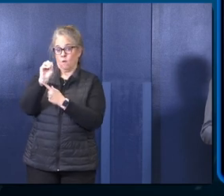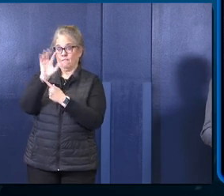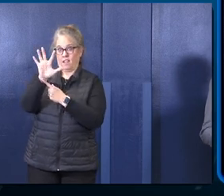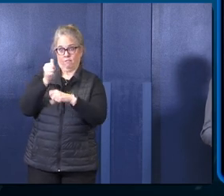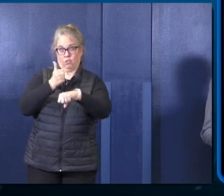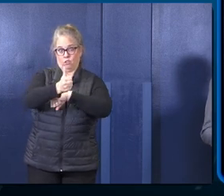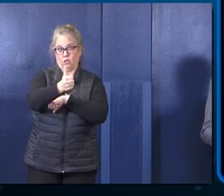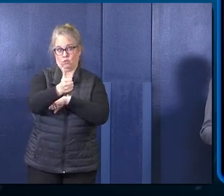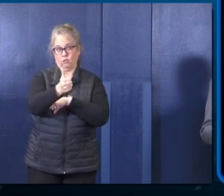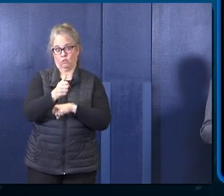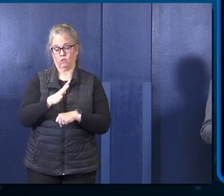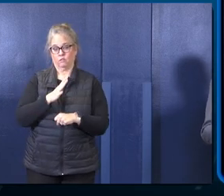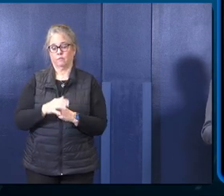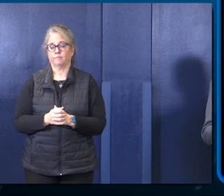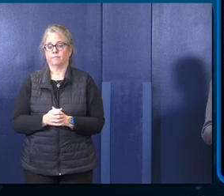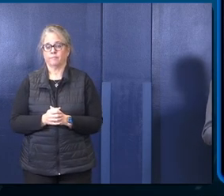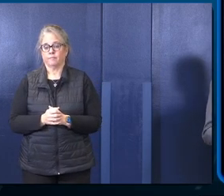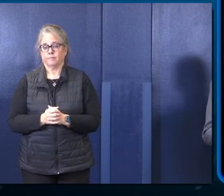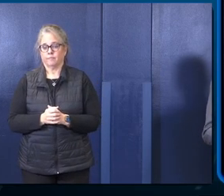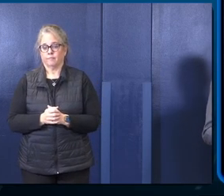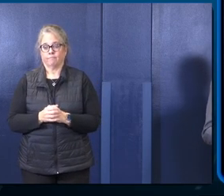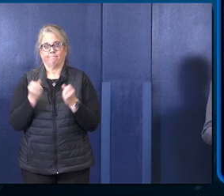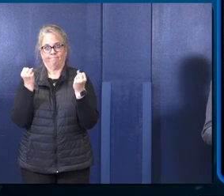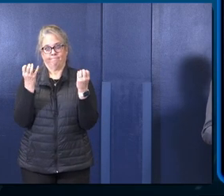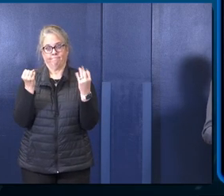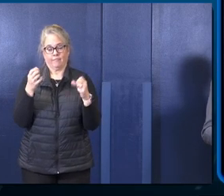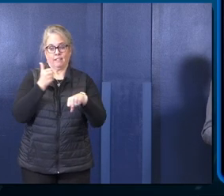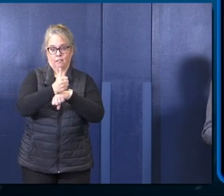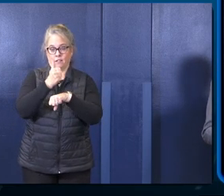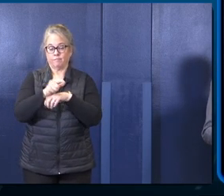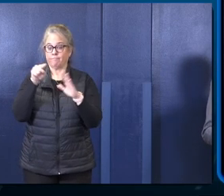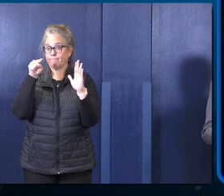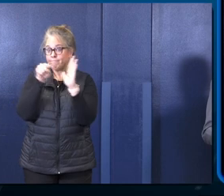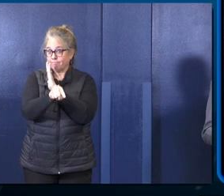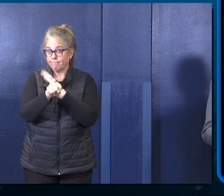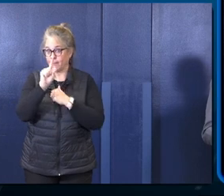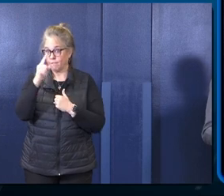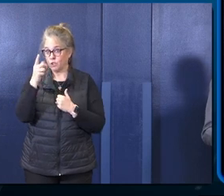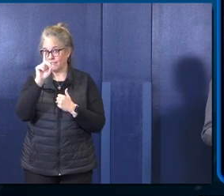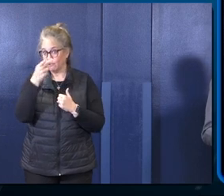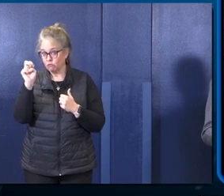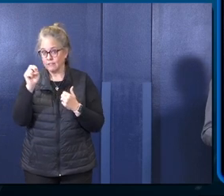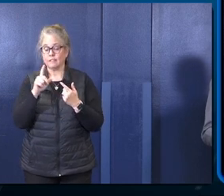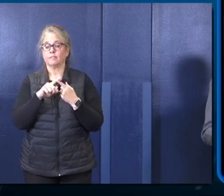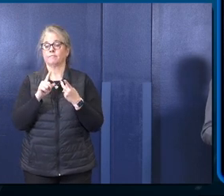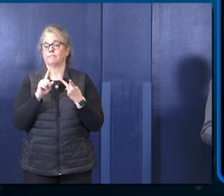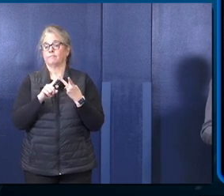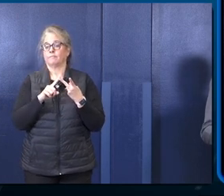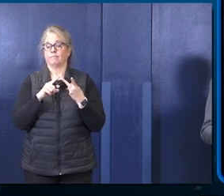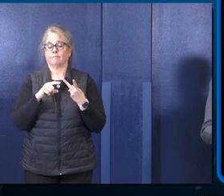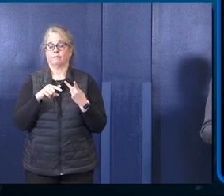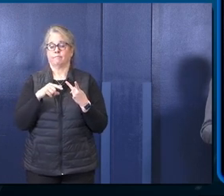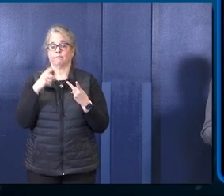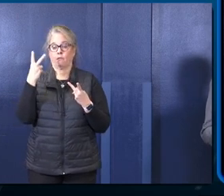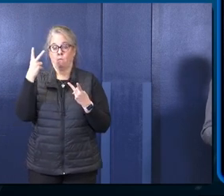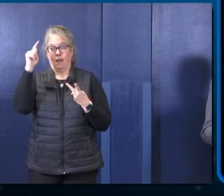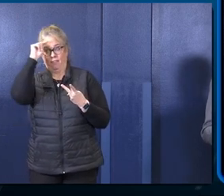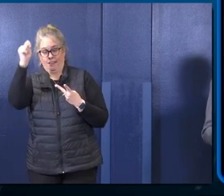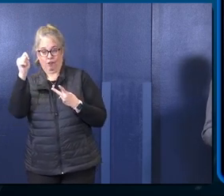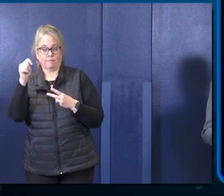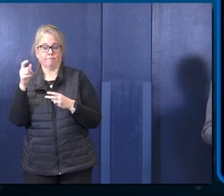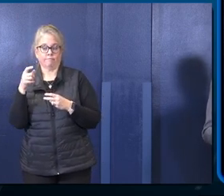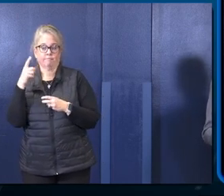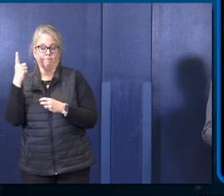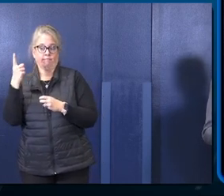including multiple counts of murder in the first degree under two different theories, both with intent and deliberation, five counts